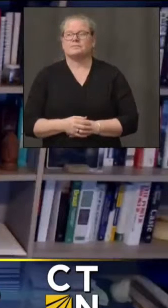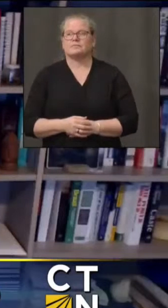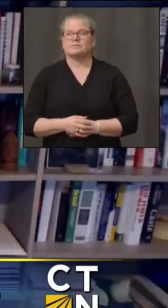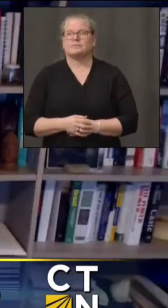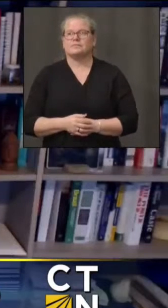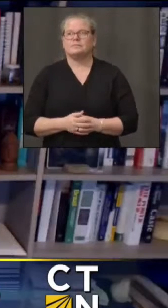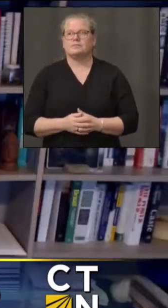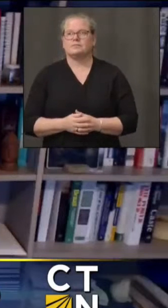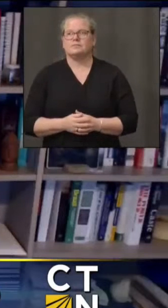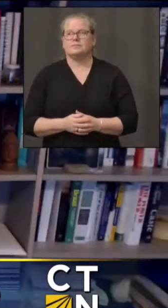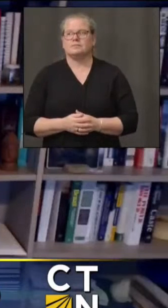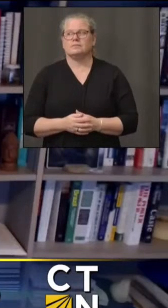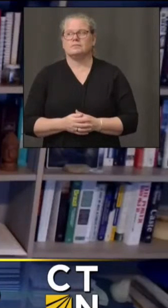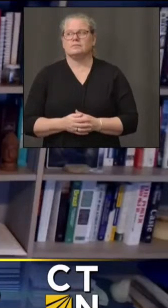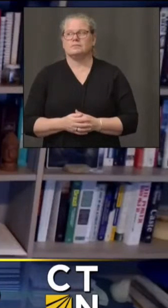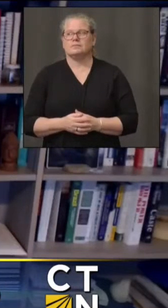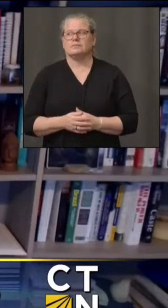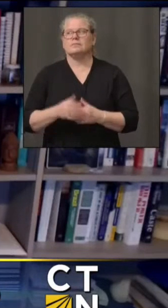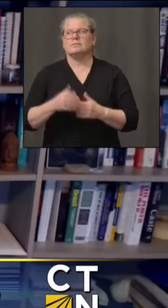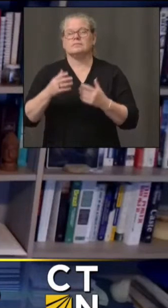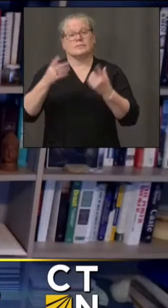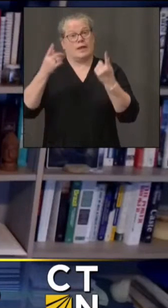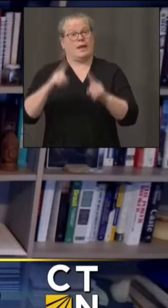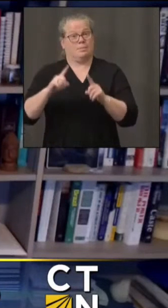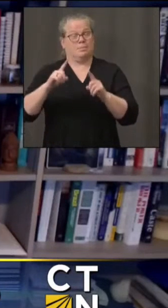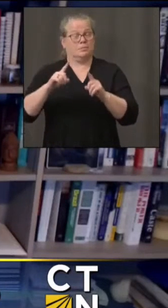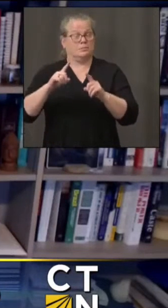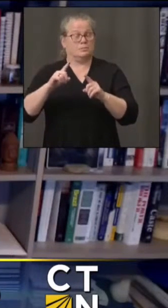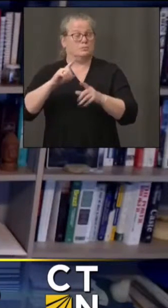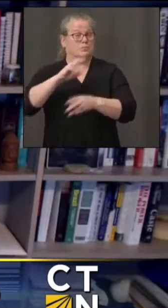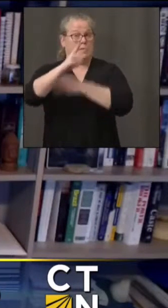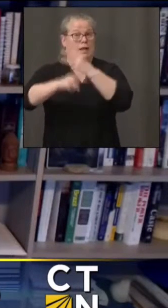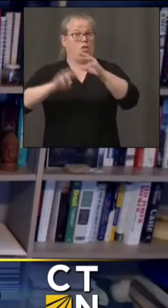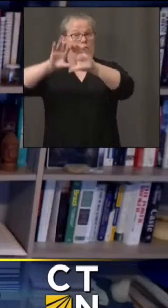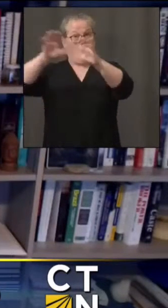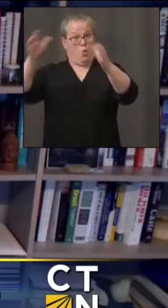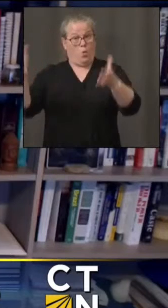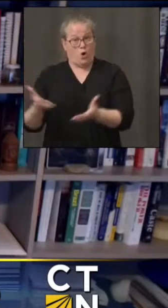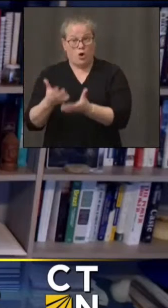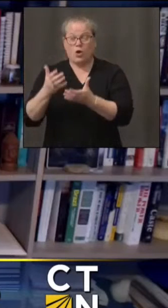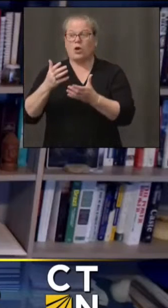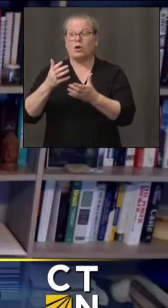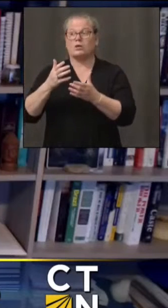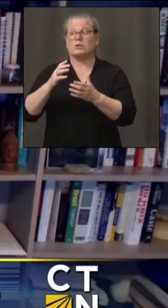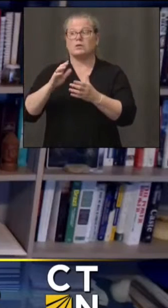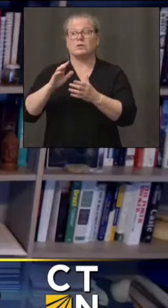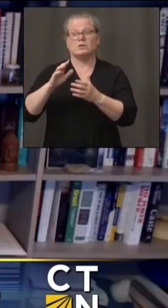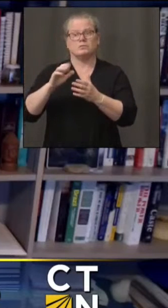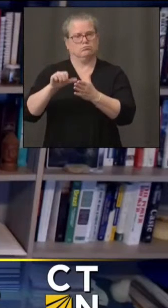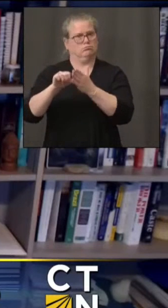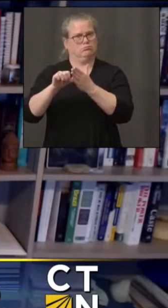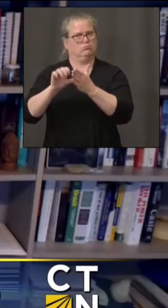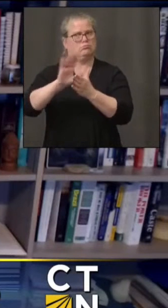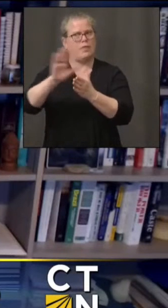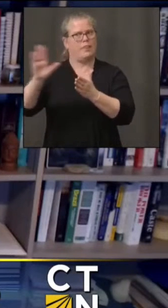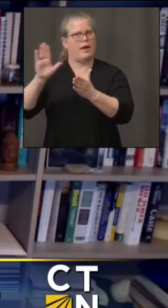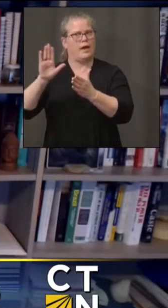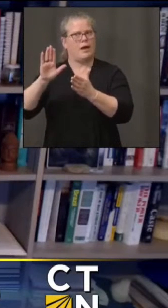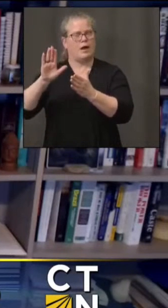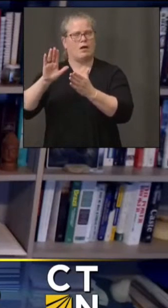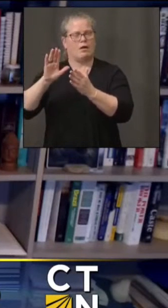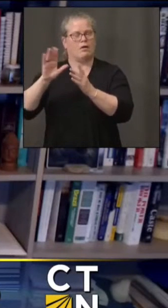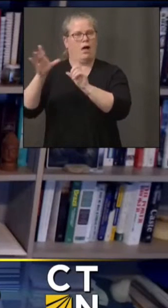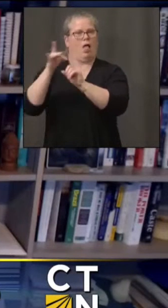impressive contact tracing studies done throughout the world, particularly in places like Korea or South Korea. And we know